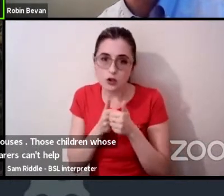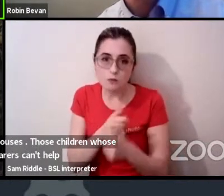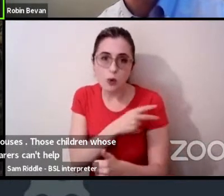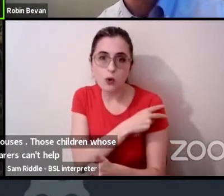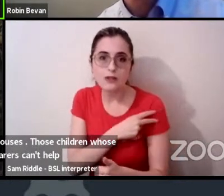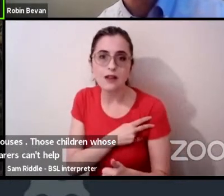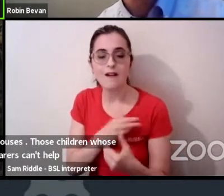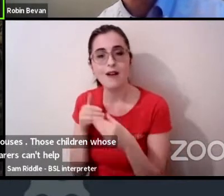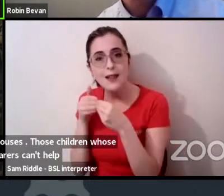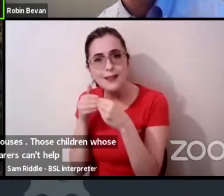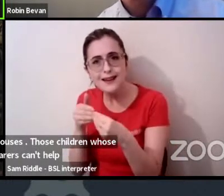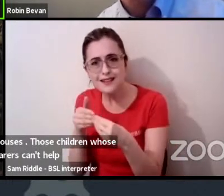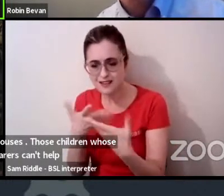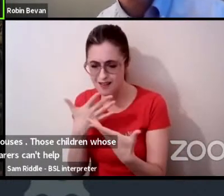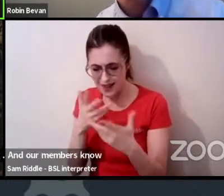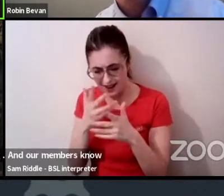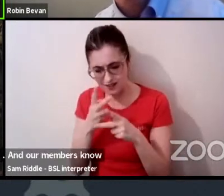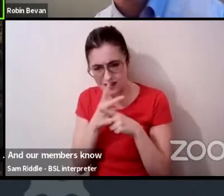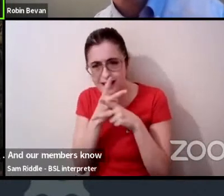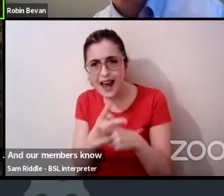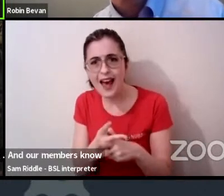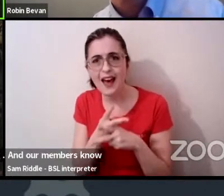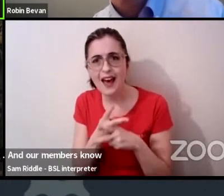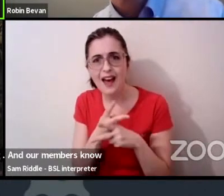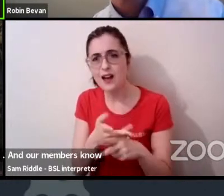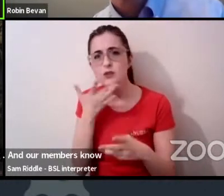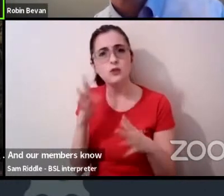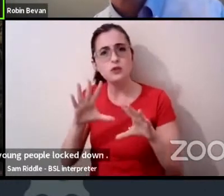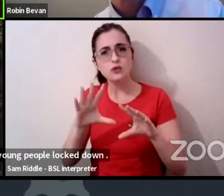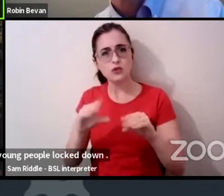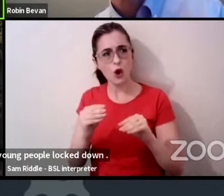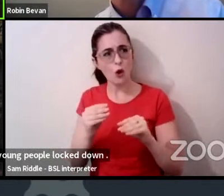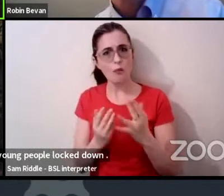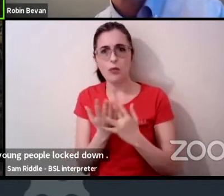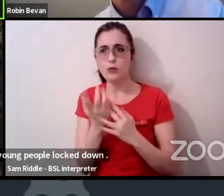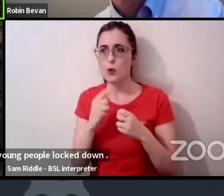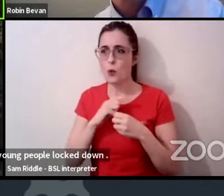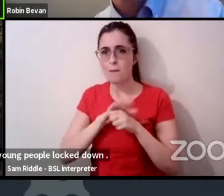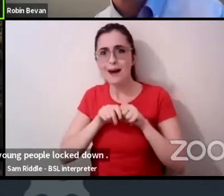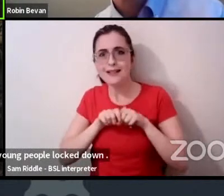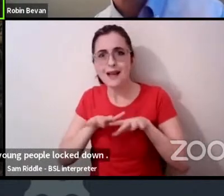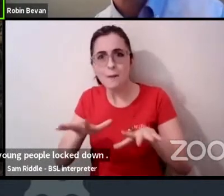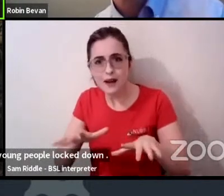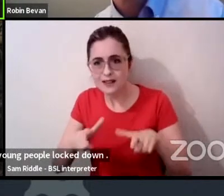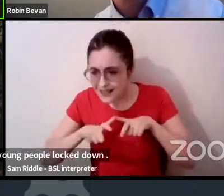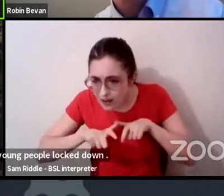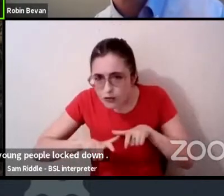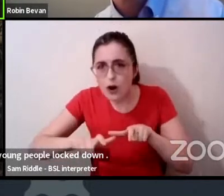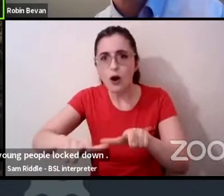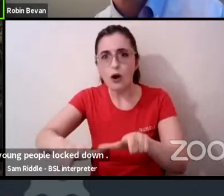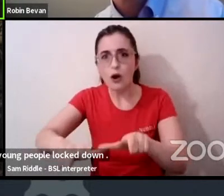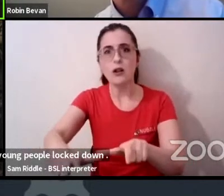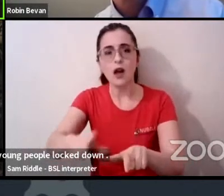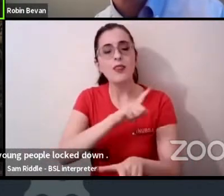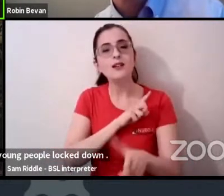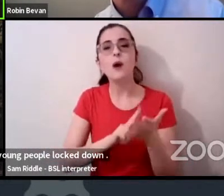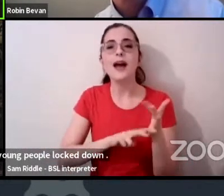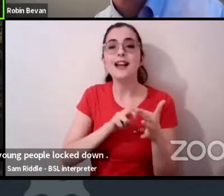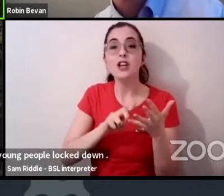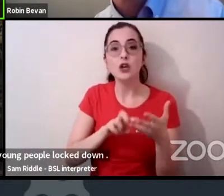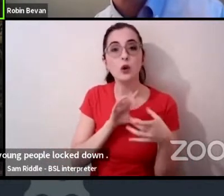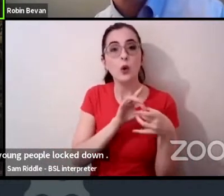and young people in their care does not stop when there's a pandemic. That's why the NEU, in conjunction with the